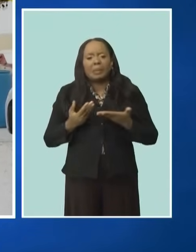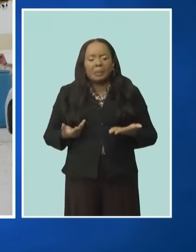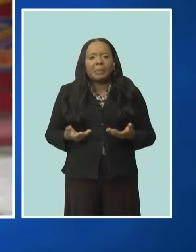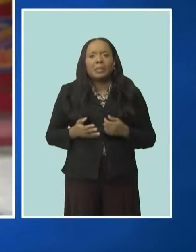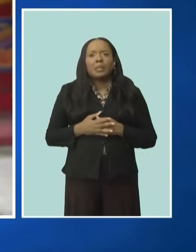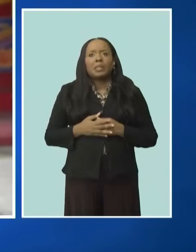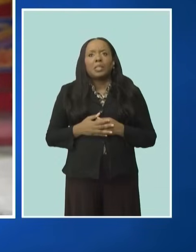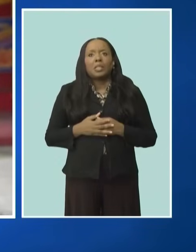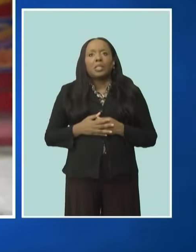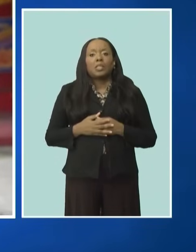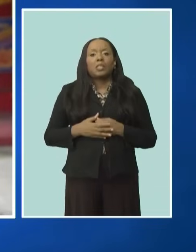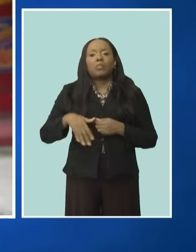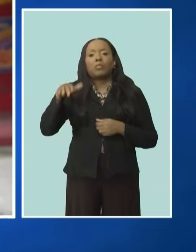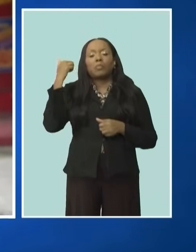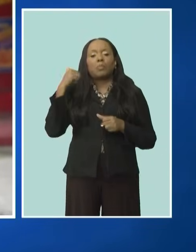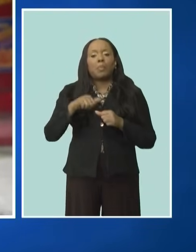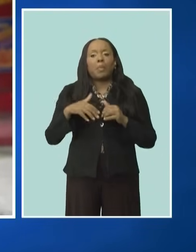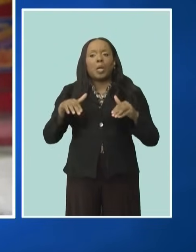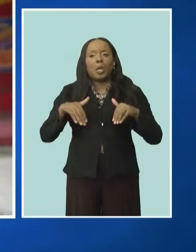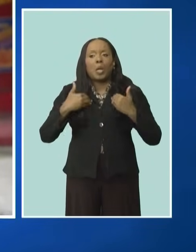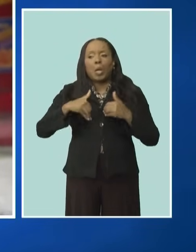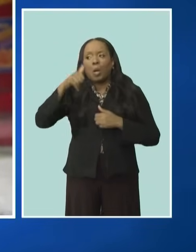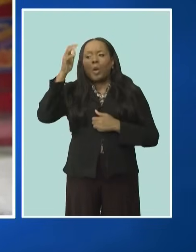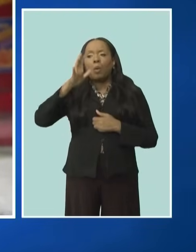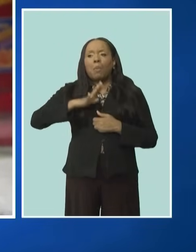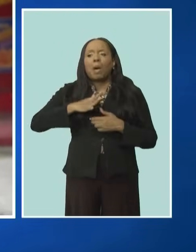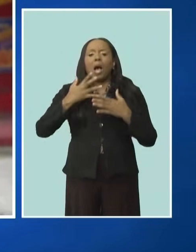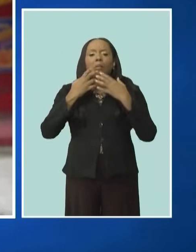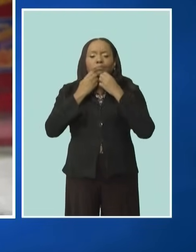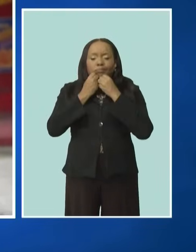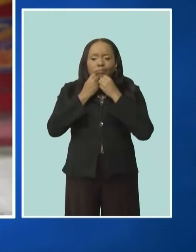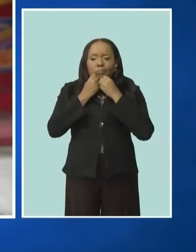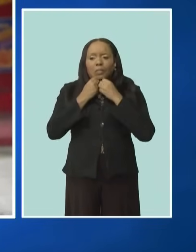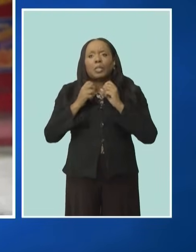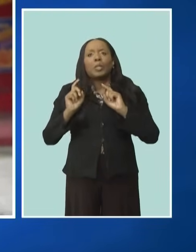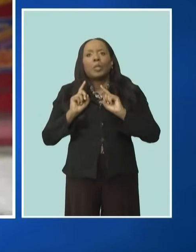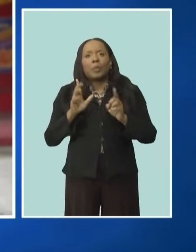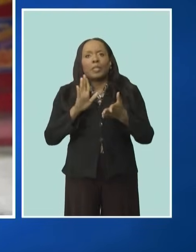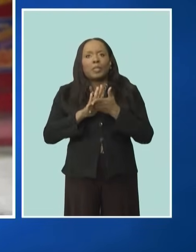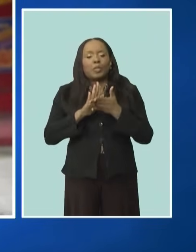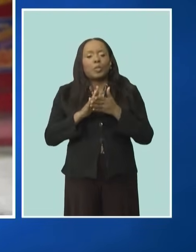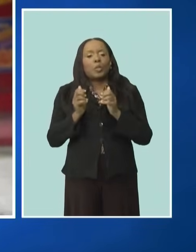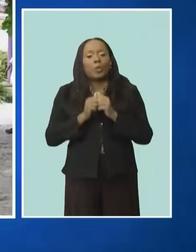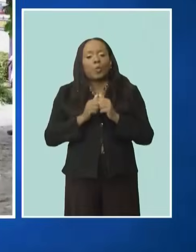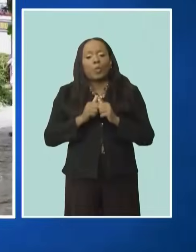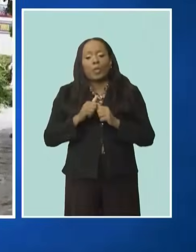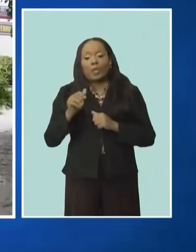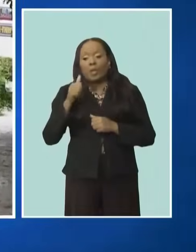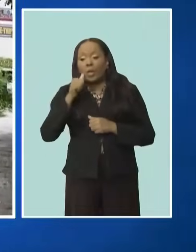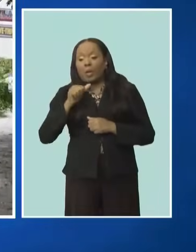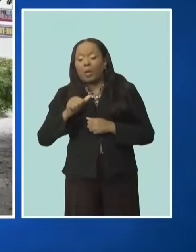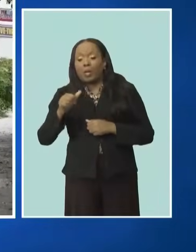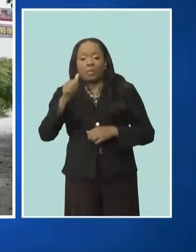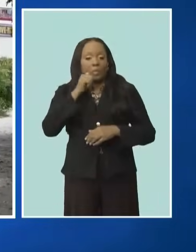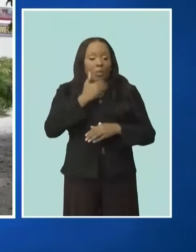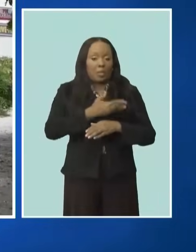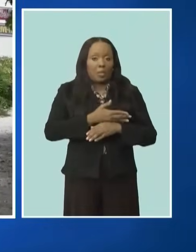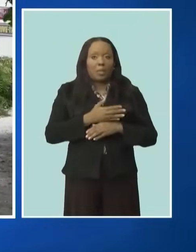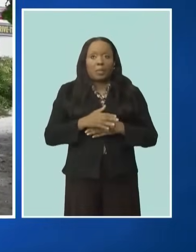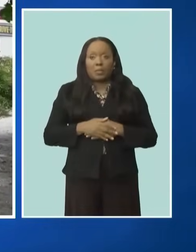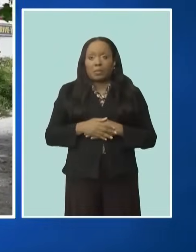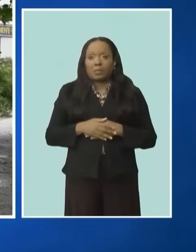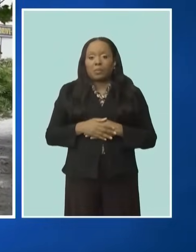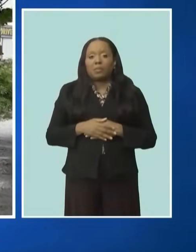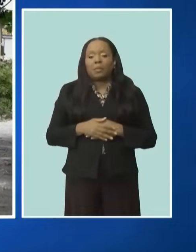She remembered the young Alcott fondly, noting he went to school with her daughter. As a mother, you